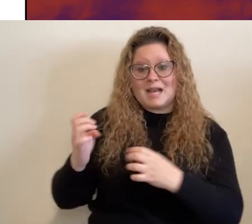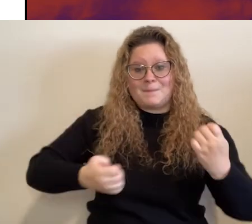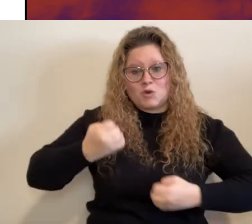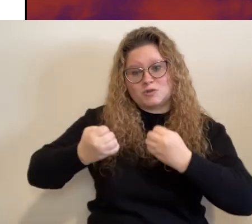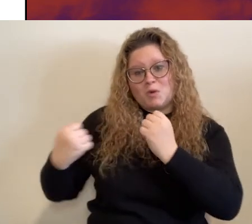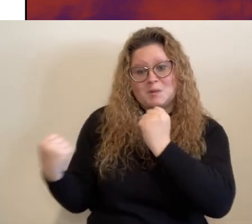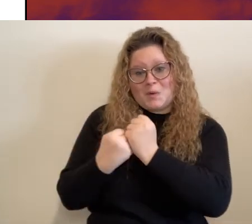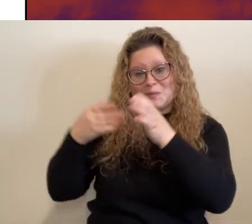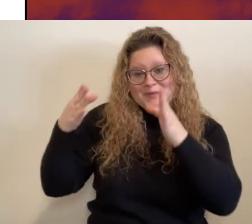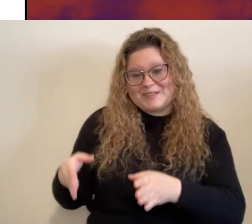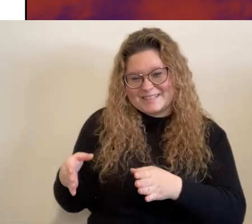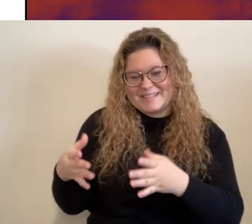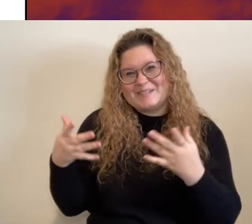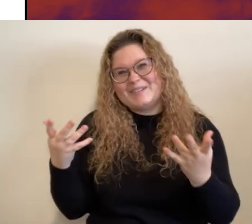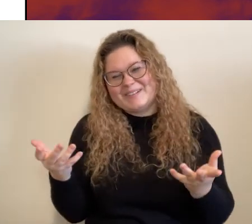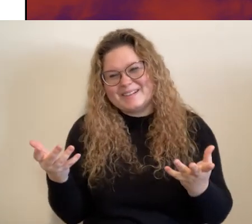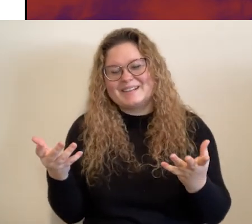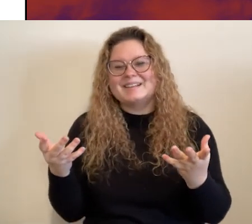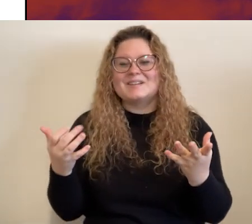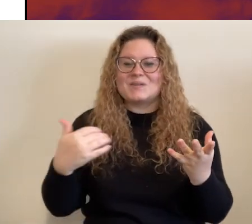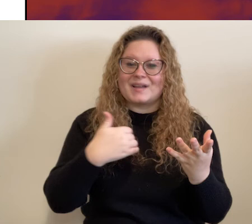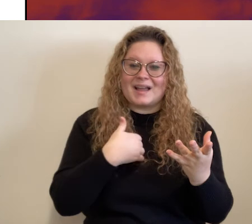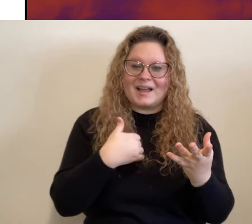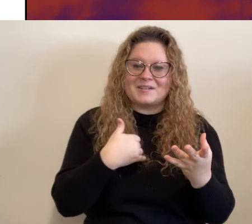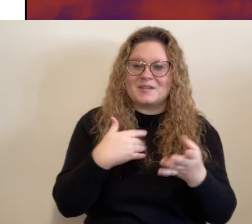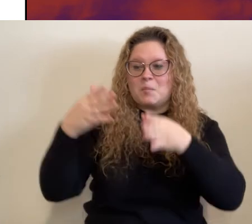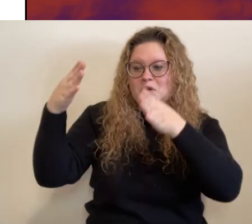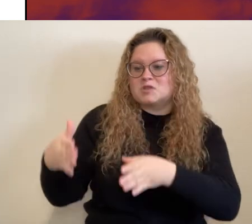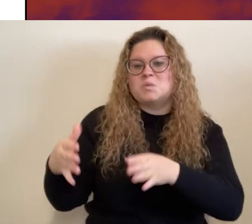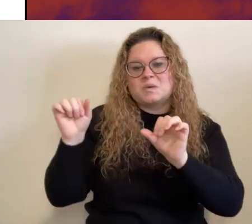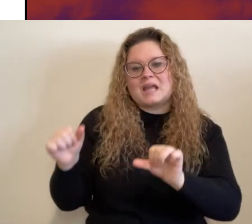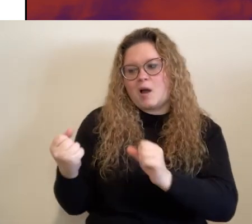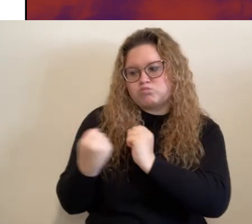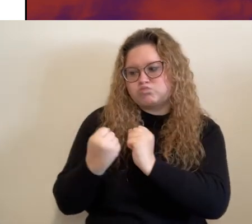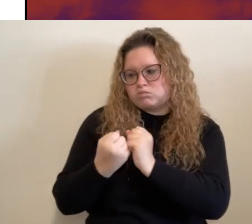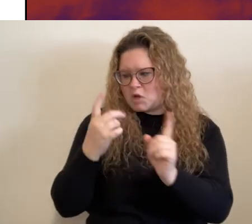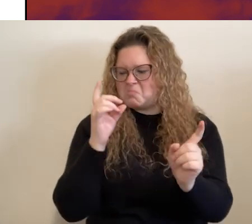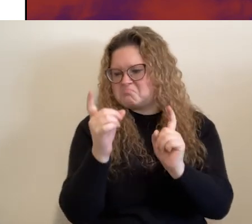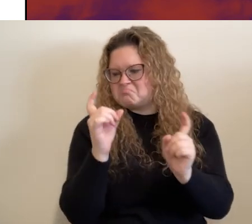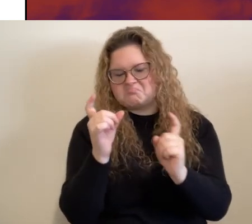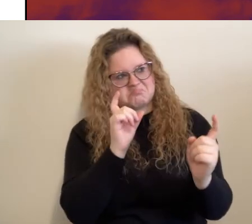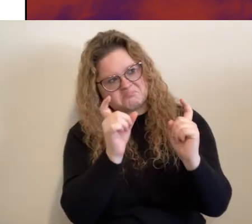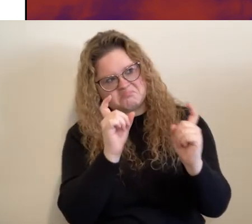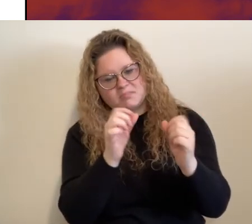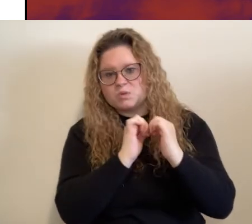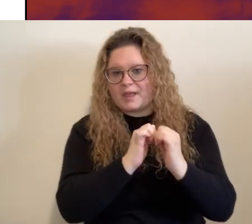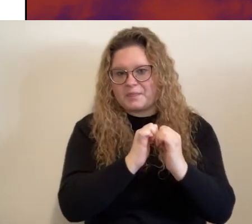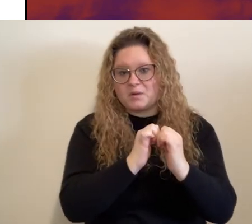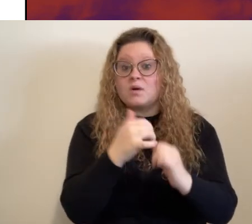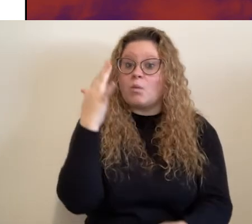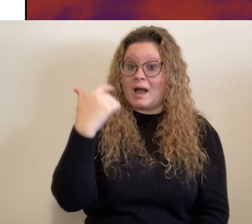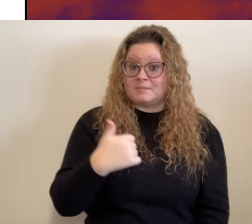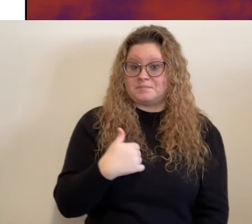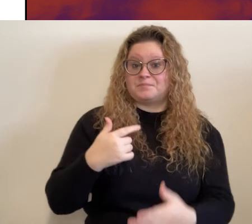or you have someone that can help make changes. Because I do website maintenance